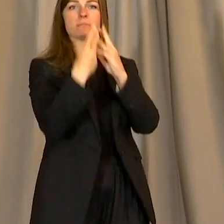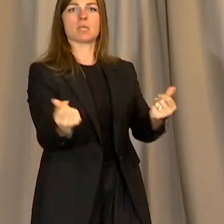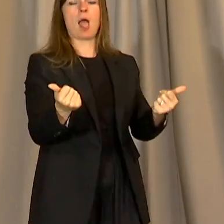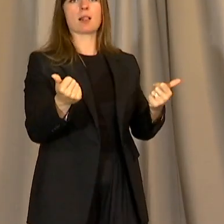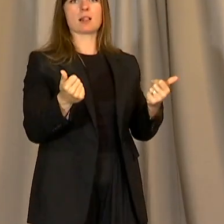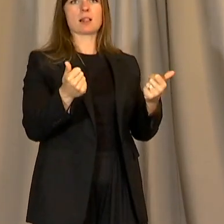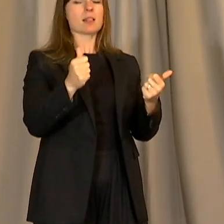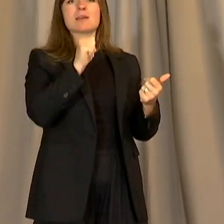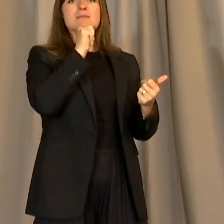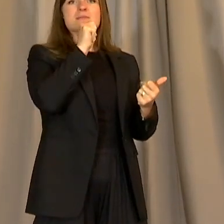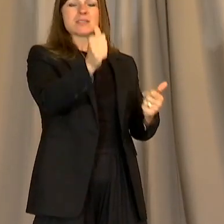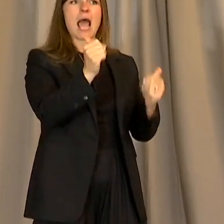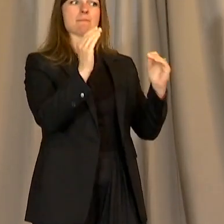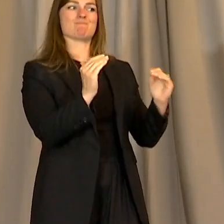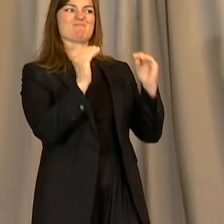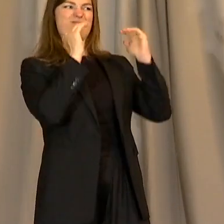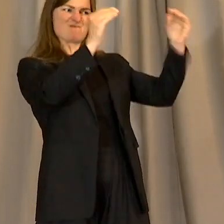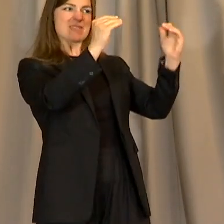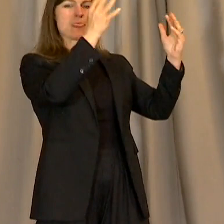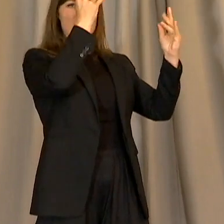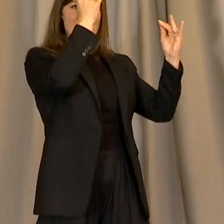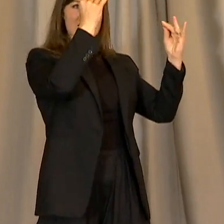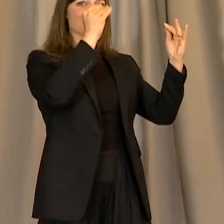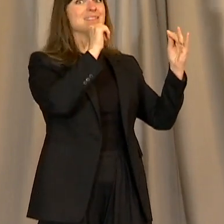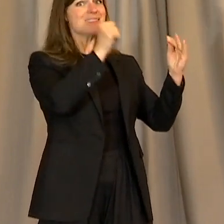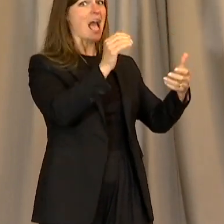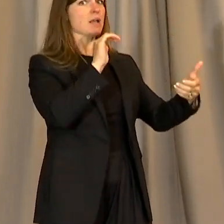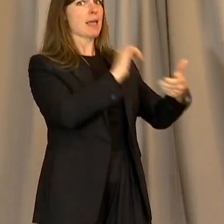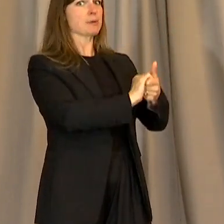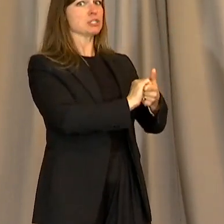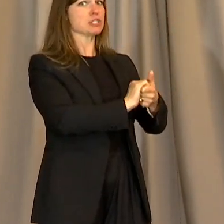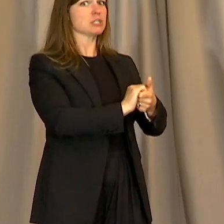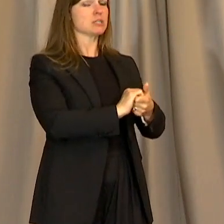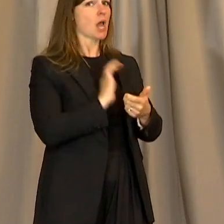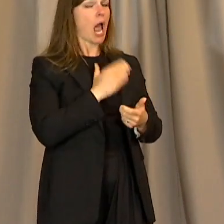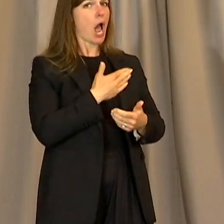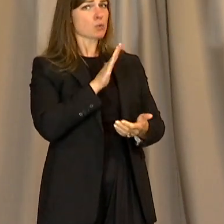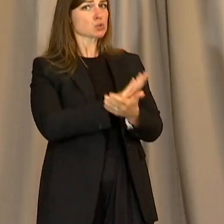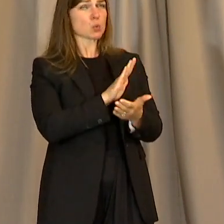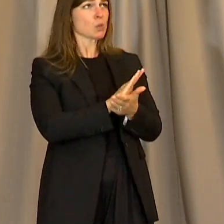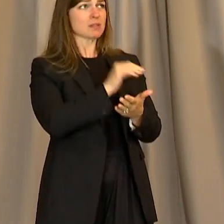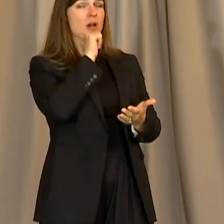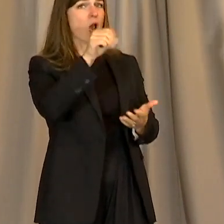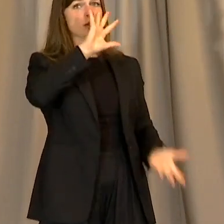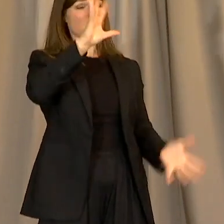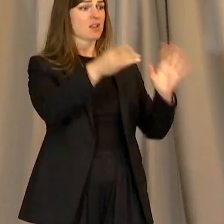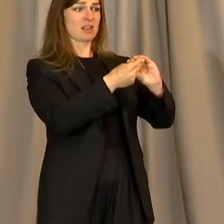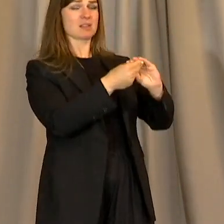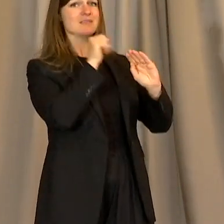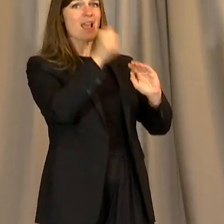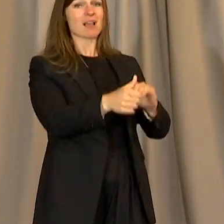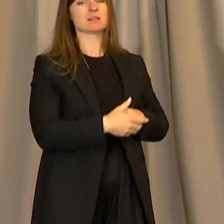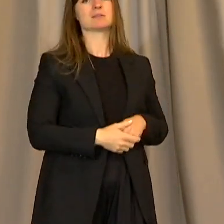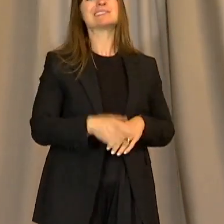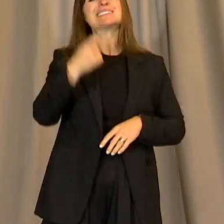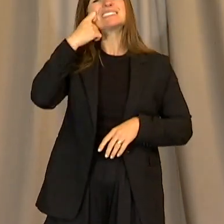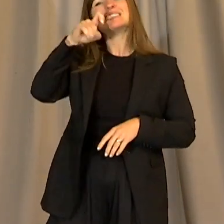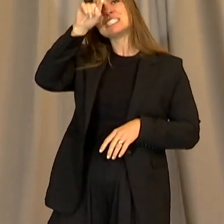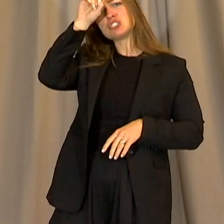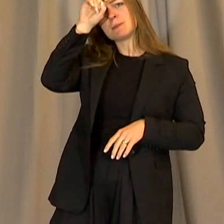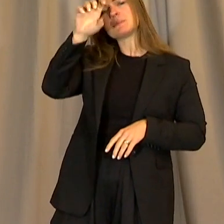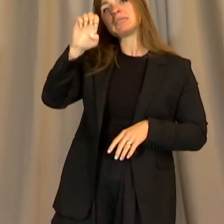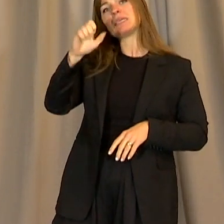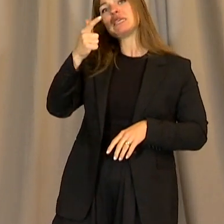not higher thinking, not collaboration. That's not what we're doing in our schools. I just left Egypt. Egypt wanted to